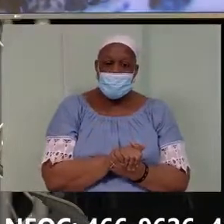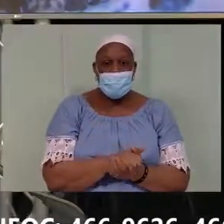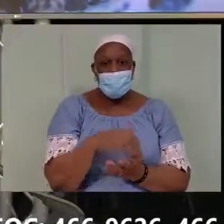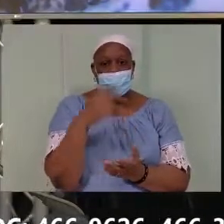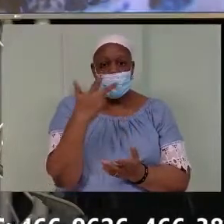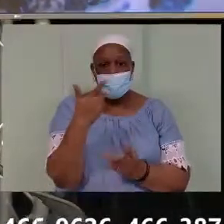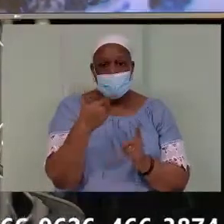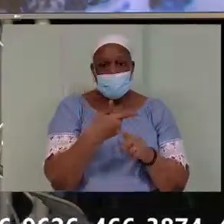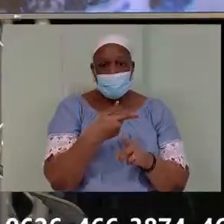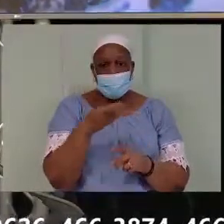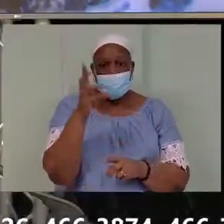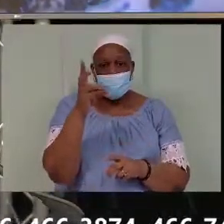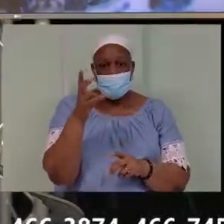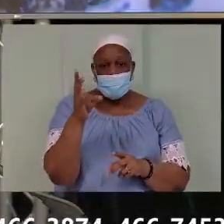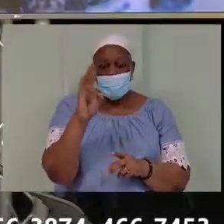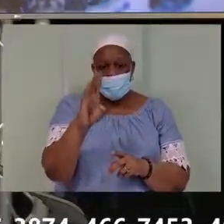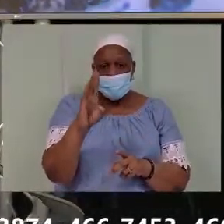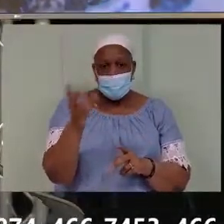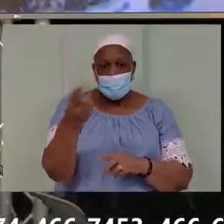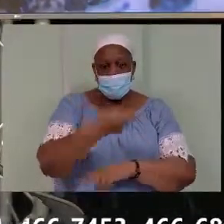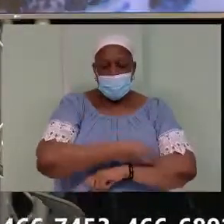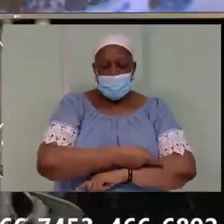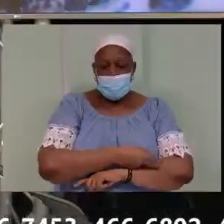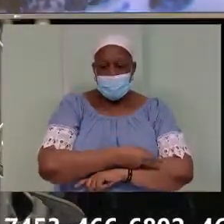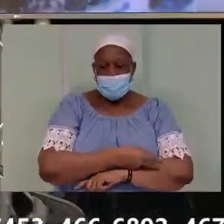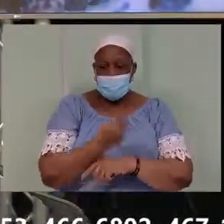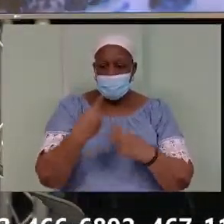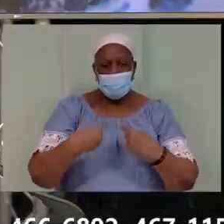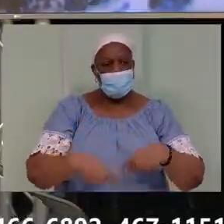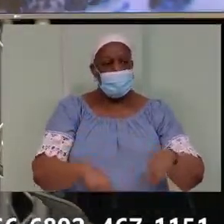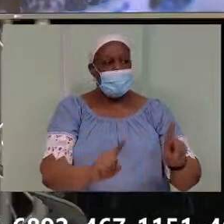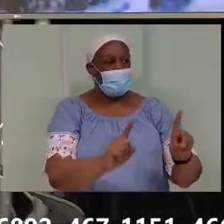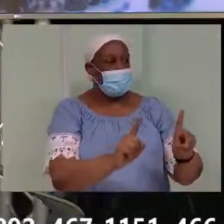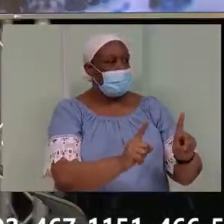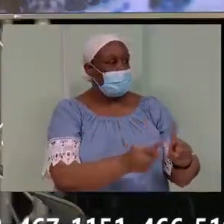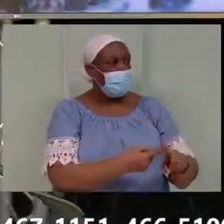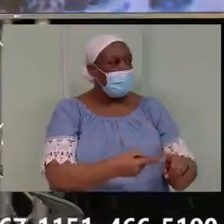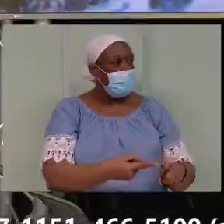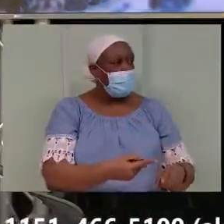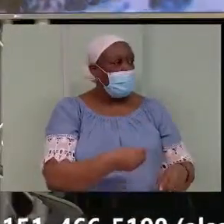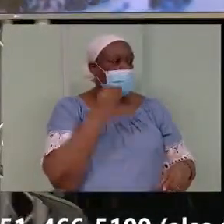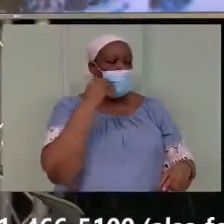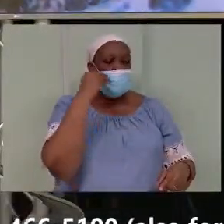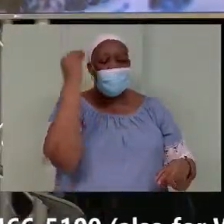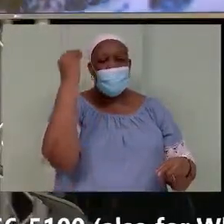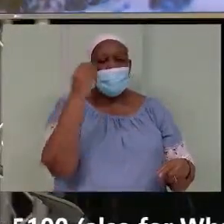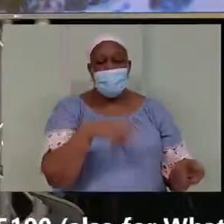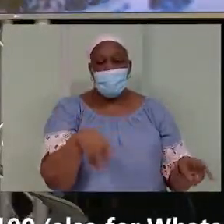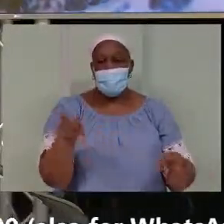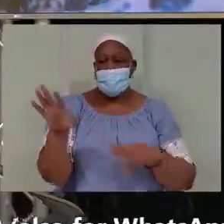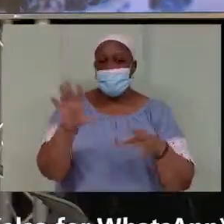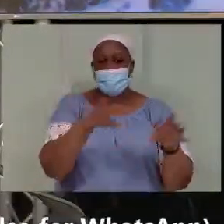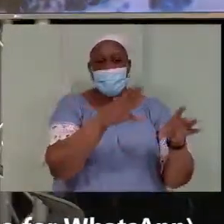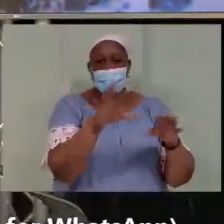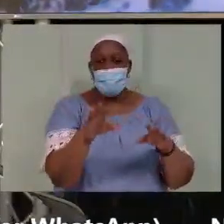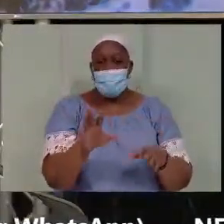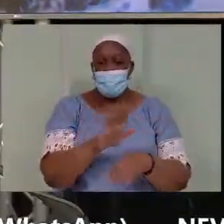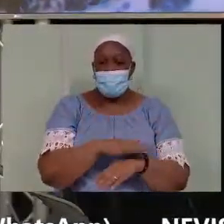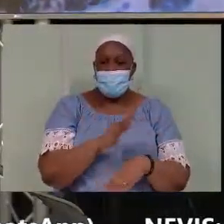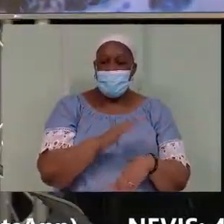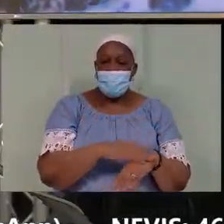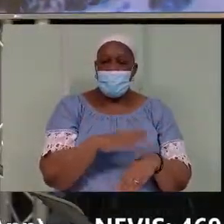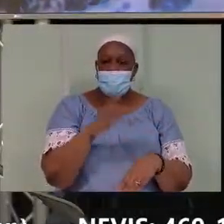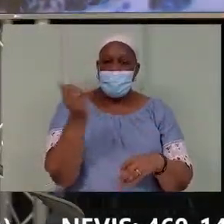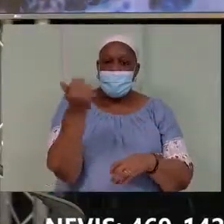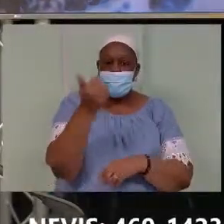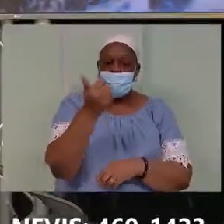7 days, that individual can be allowed to integrate into society. However, on day 10,